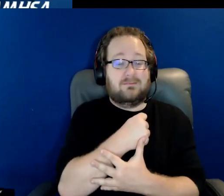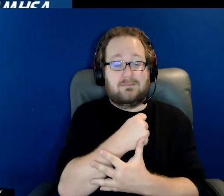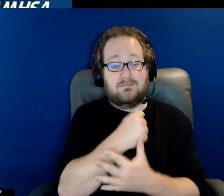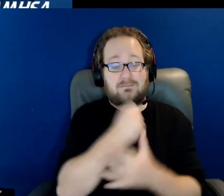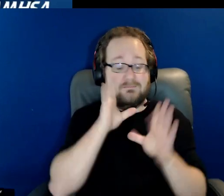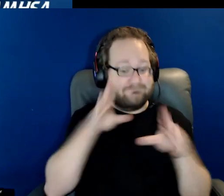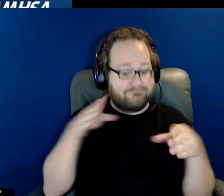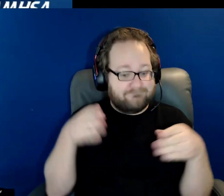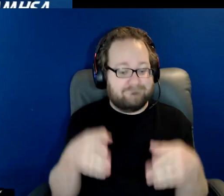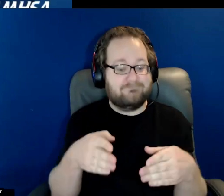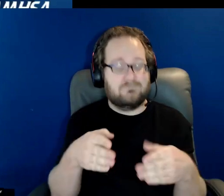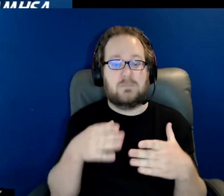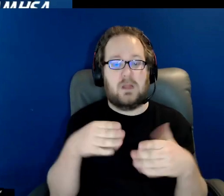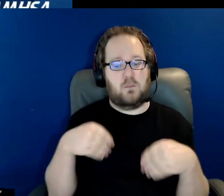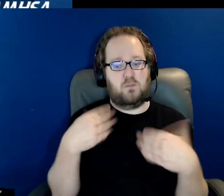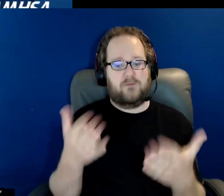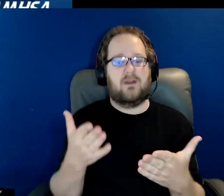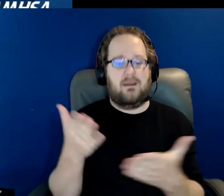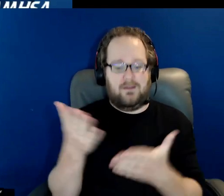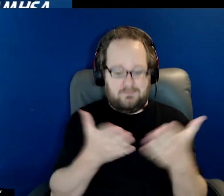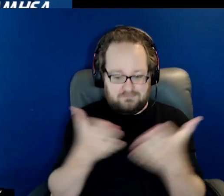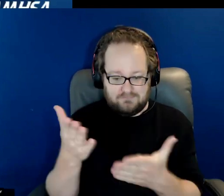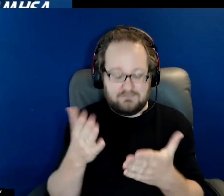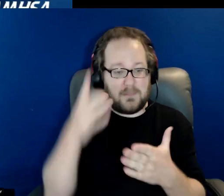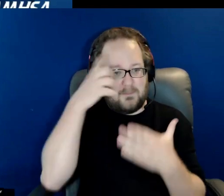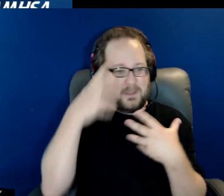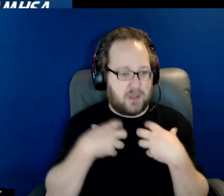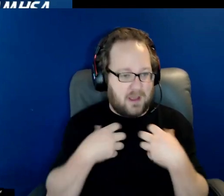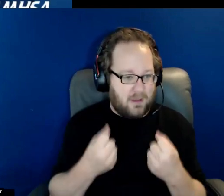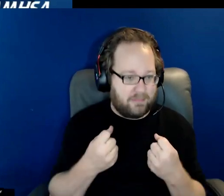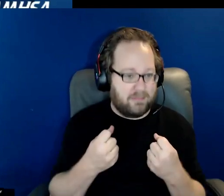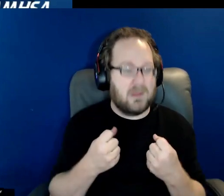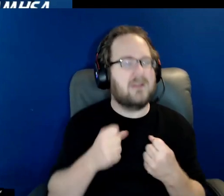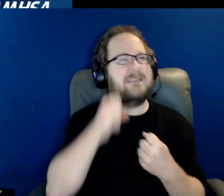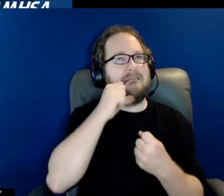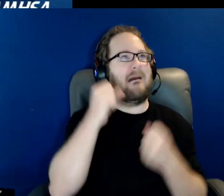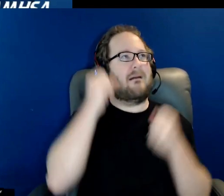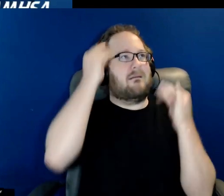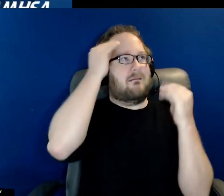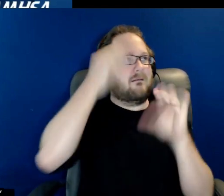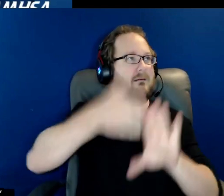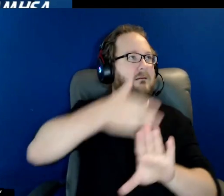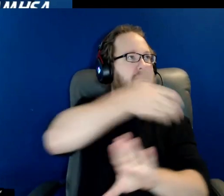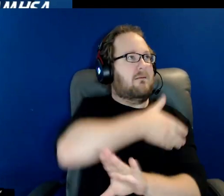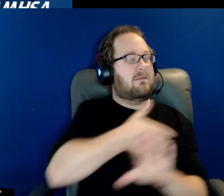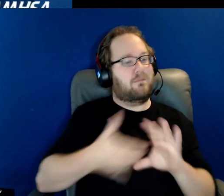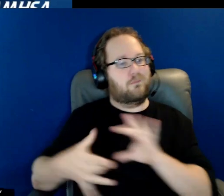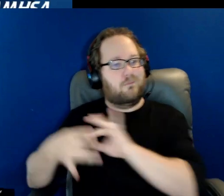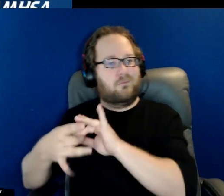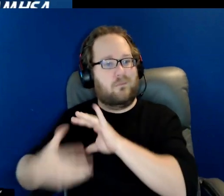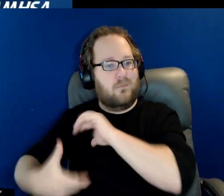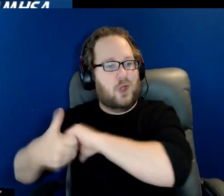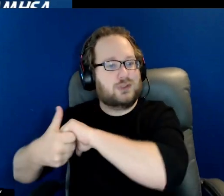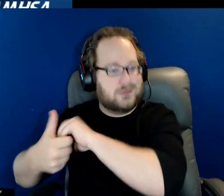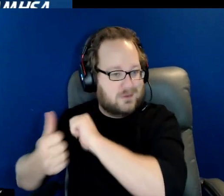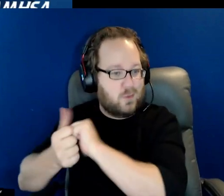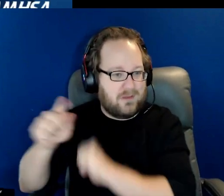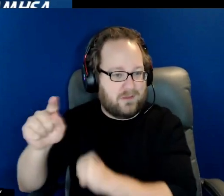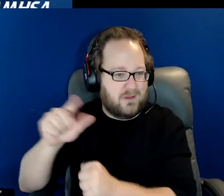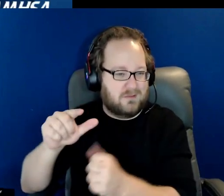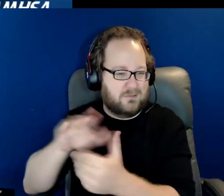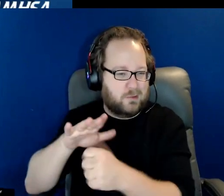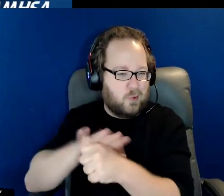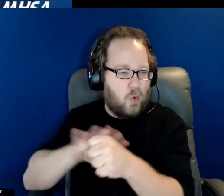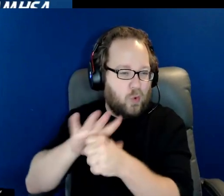on providing mental health services. They're not necessarily thinking about trying to partner with the local cooling station. But what we're finding